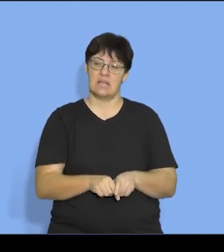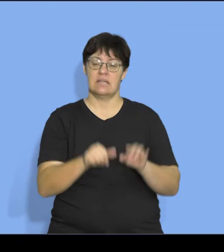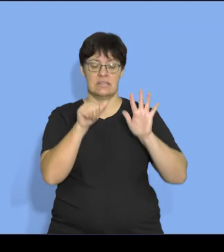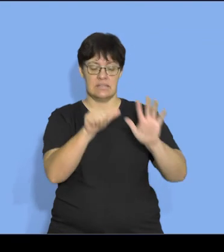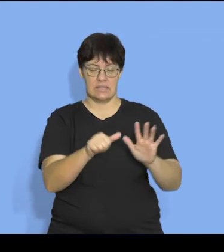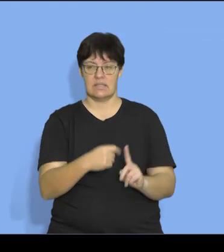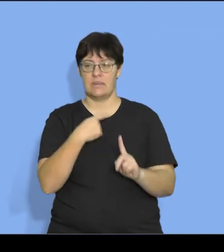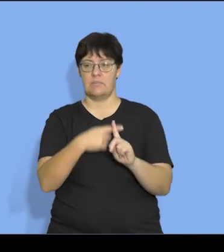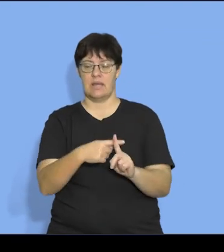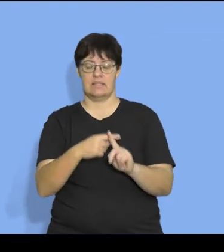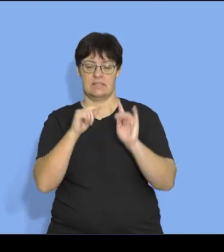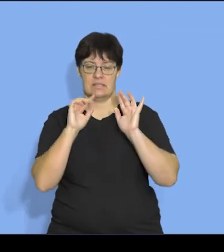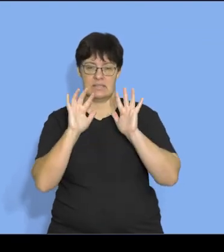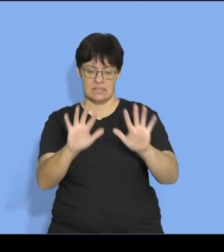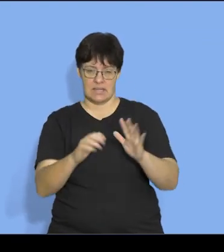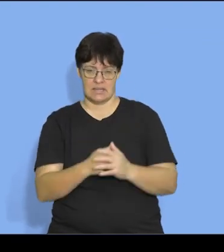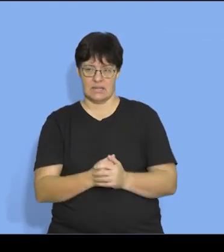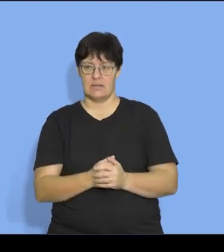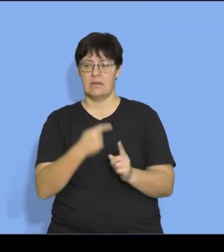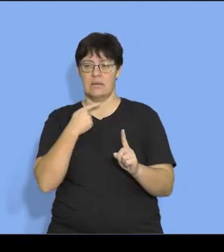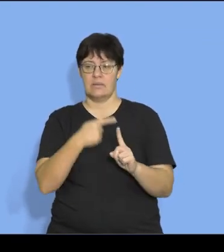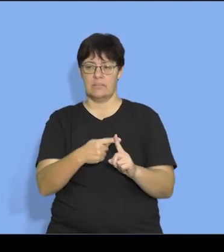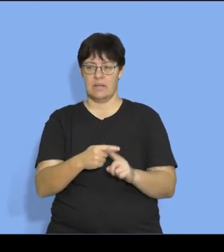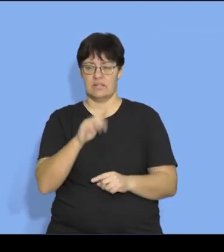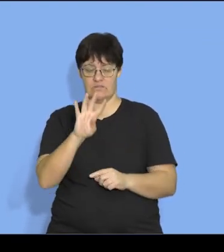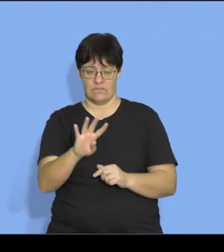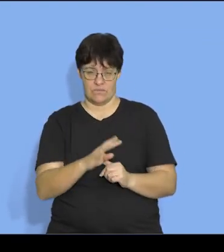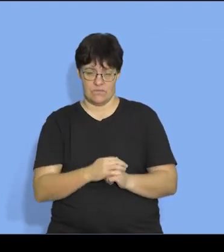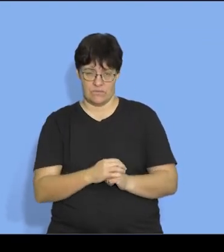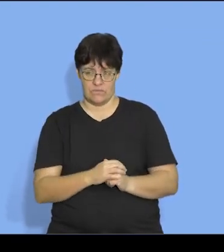means I'm going to go 6 plus 10